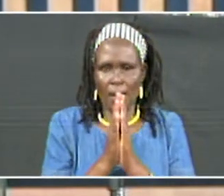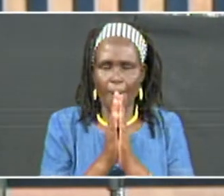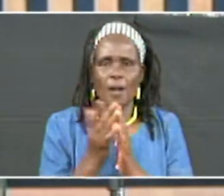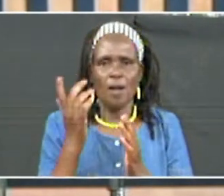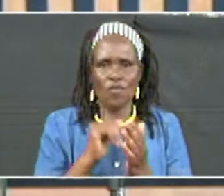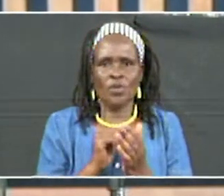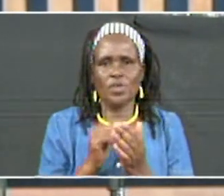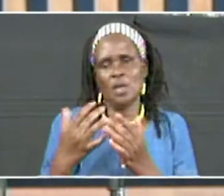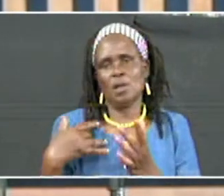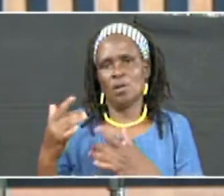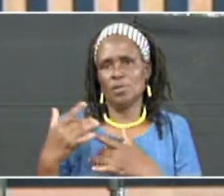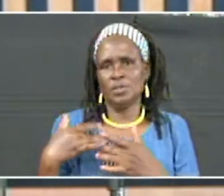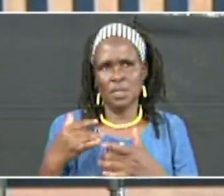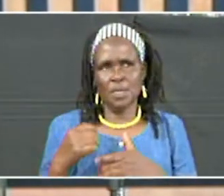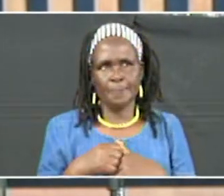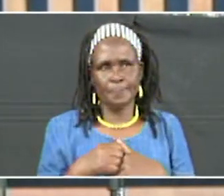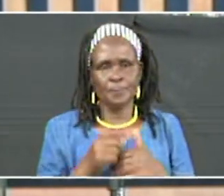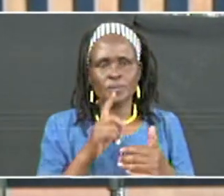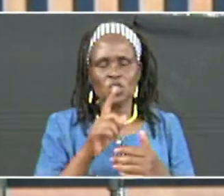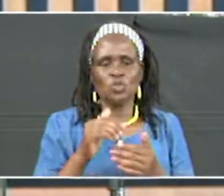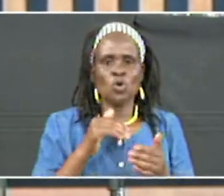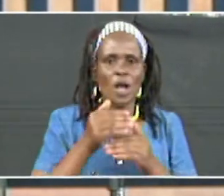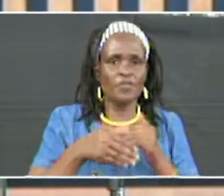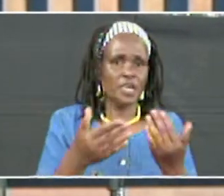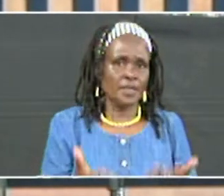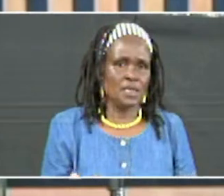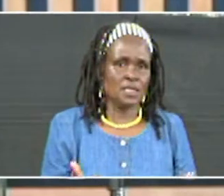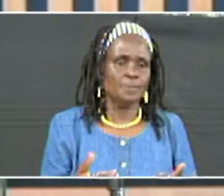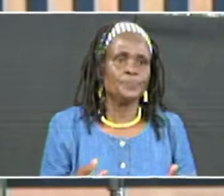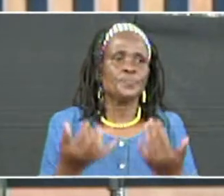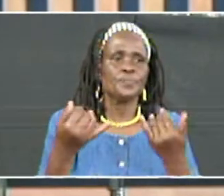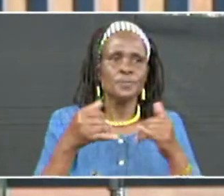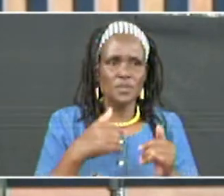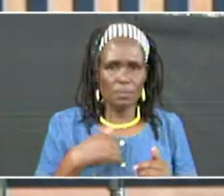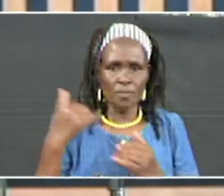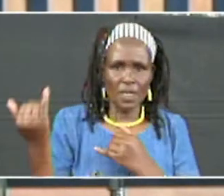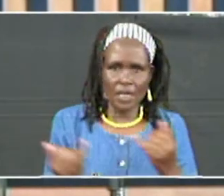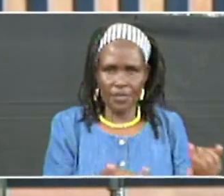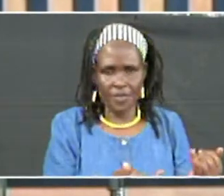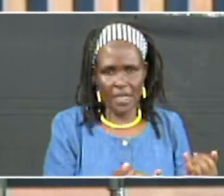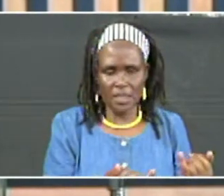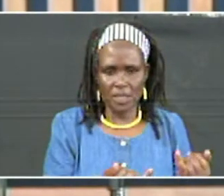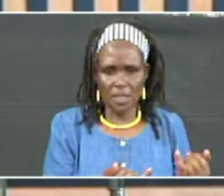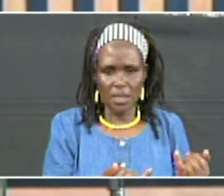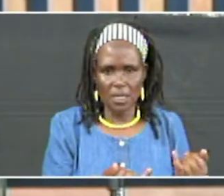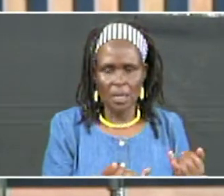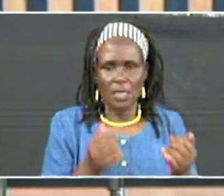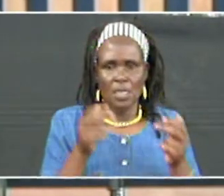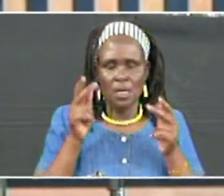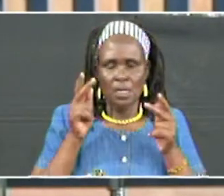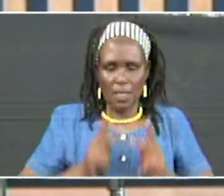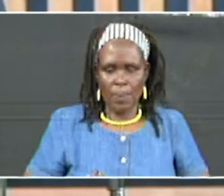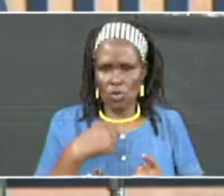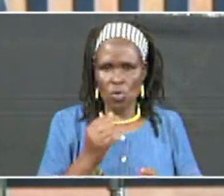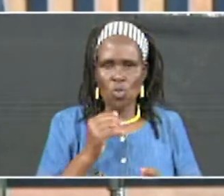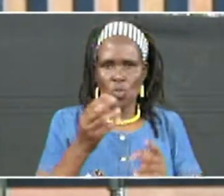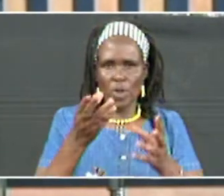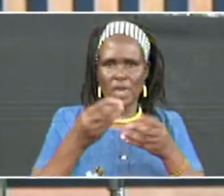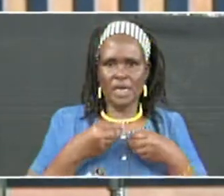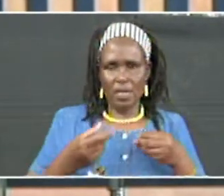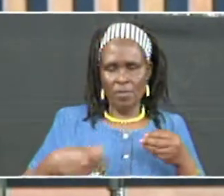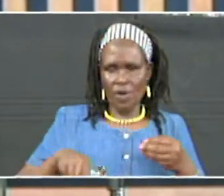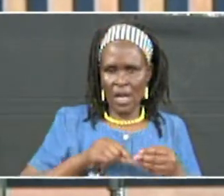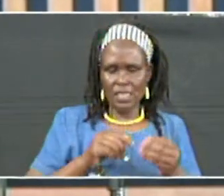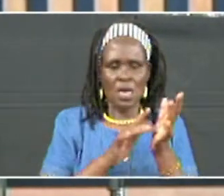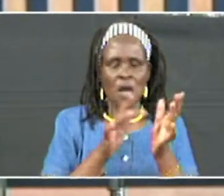prayerfully consider. So after that, let me invite the person who is going to give us our Bible